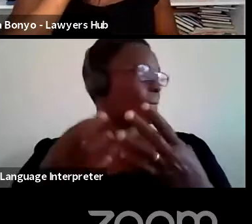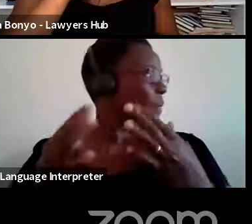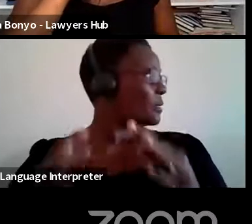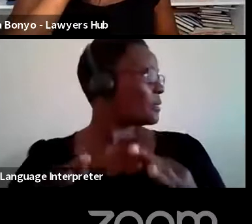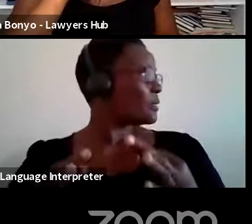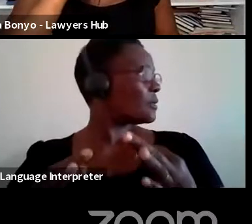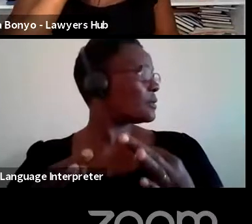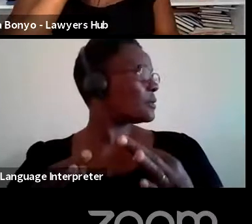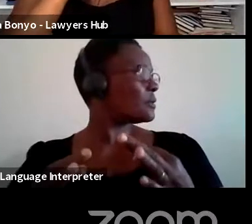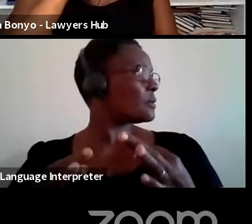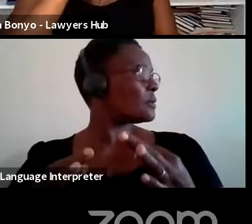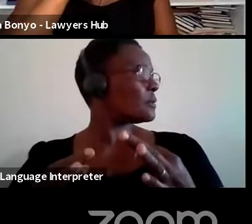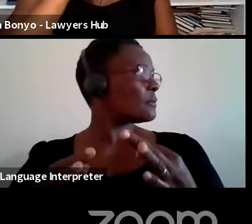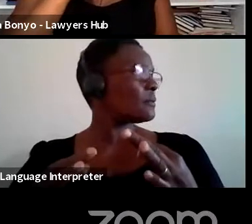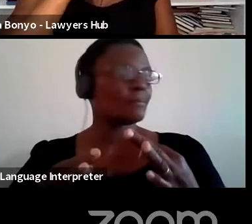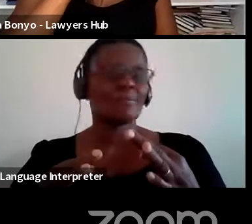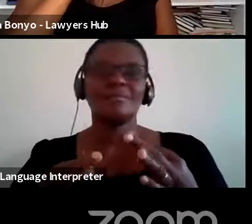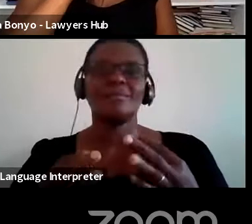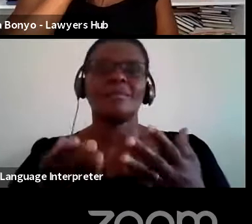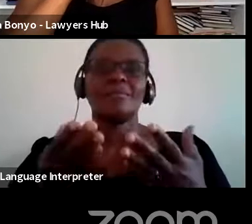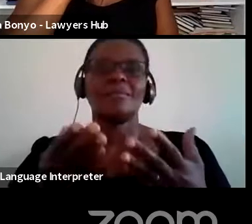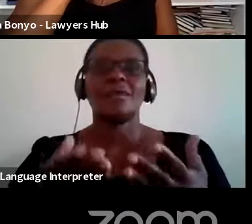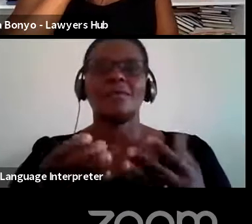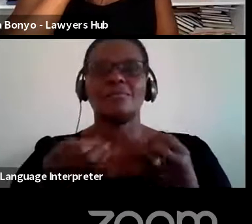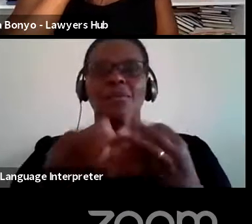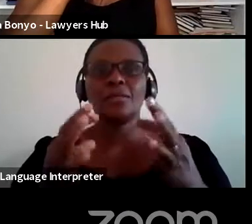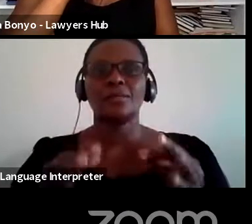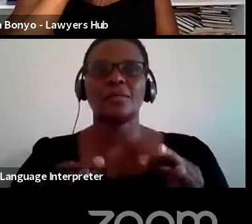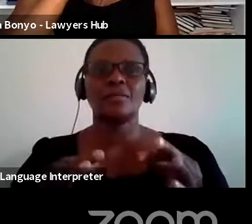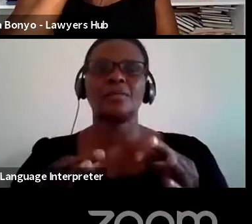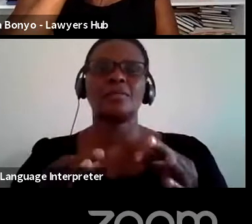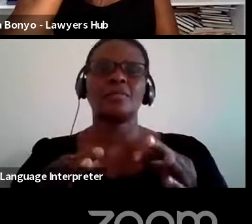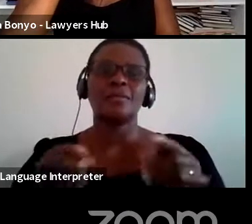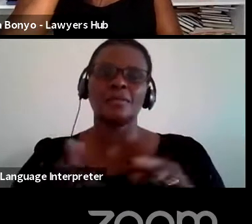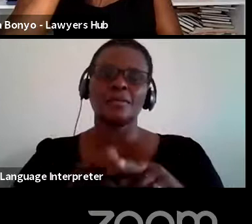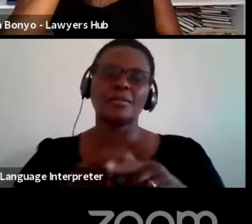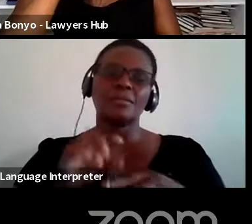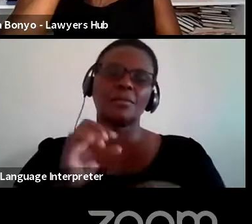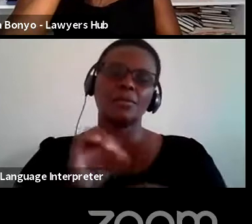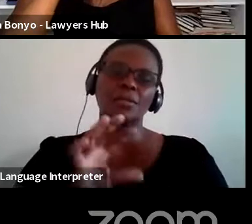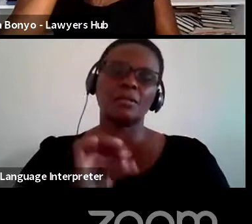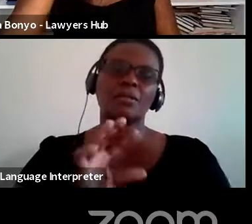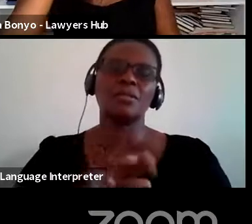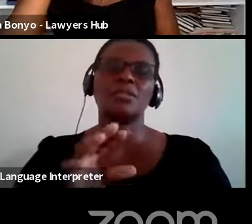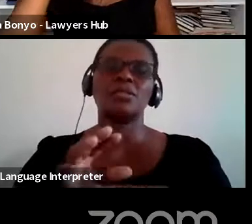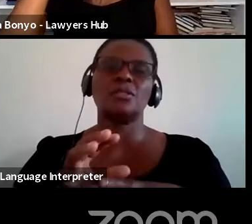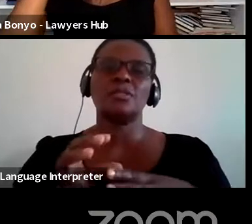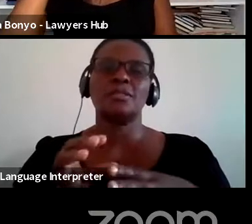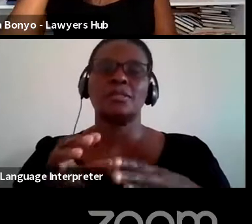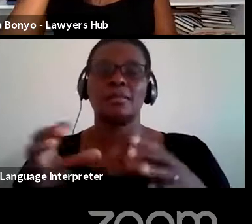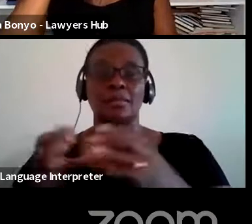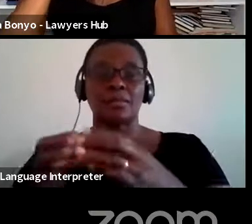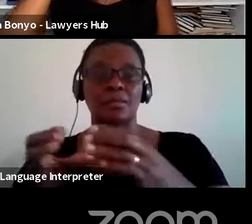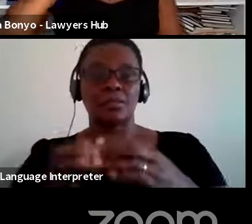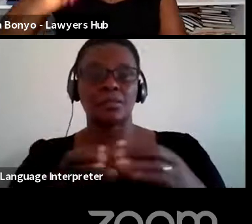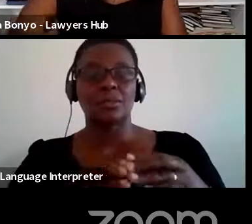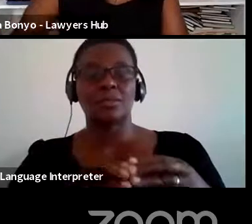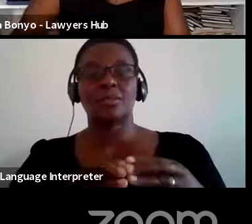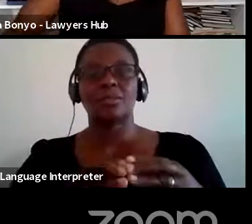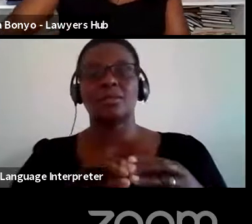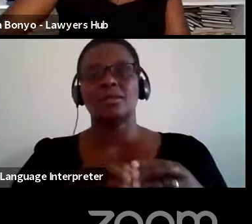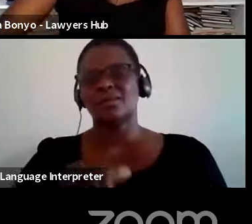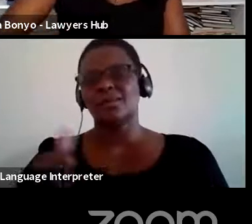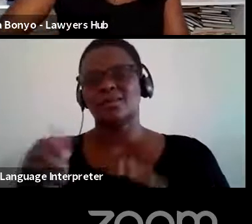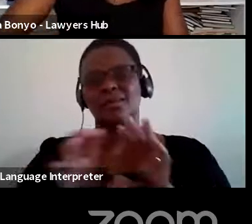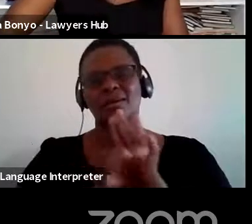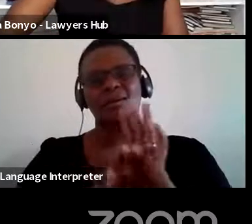having multiple in-person consultation sessions at RightsCon in Costa Rica. And as I